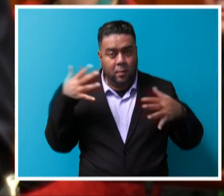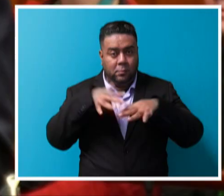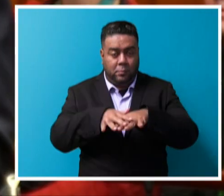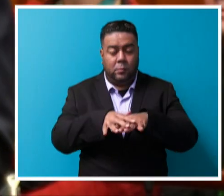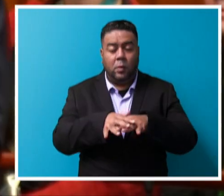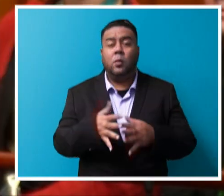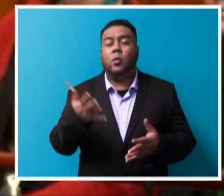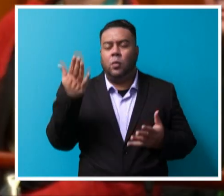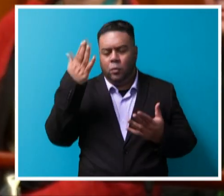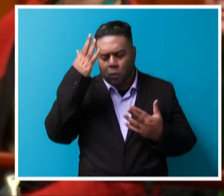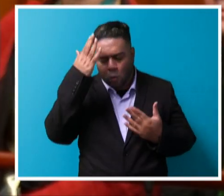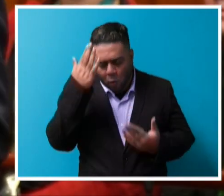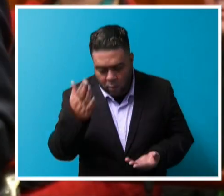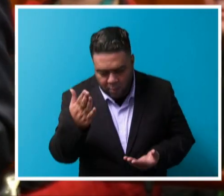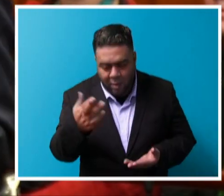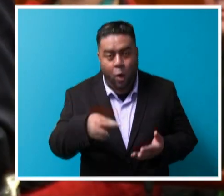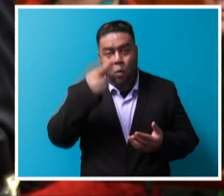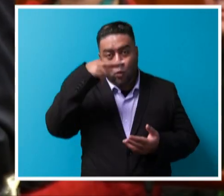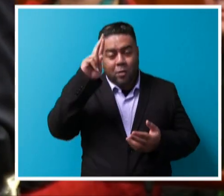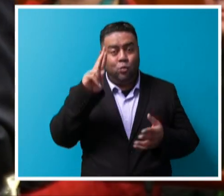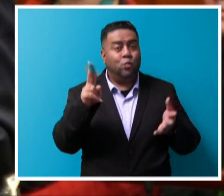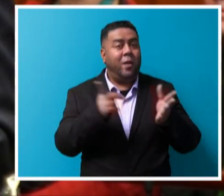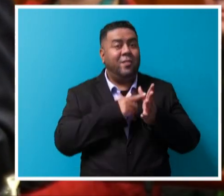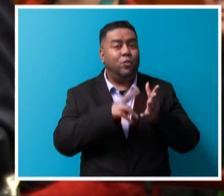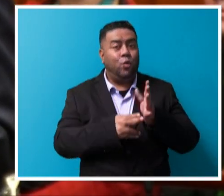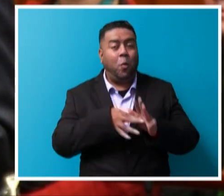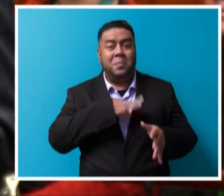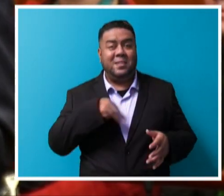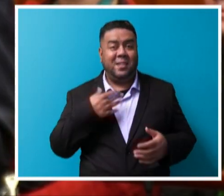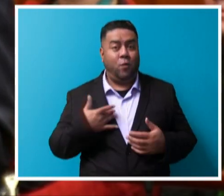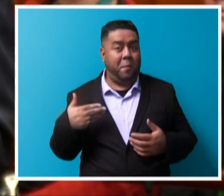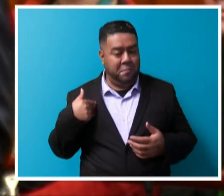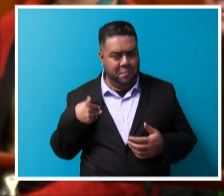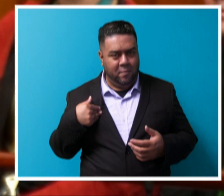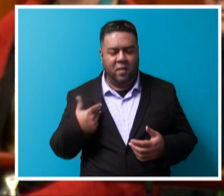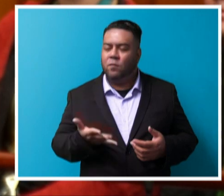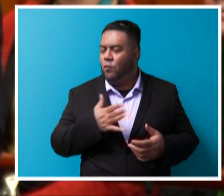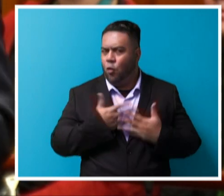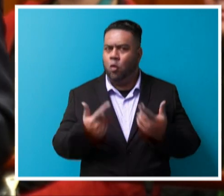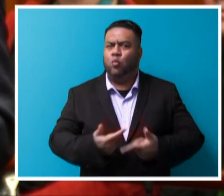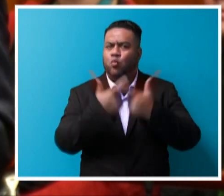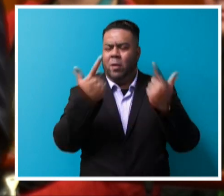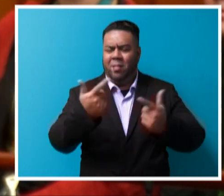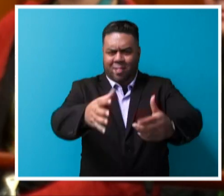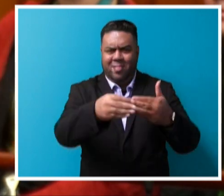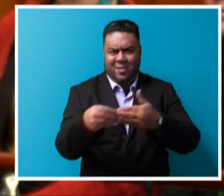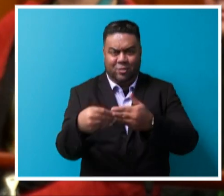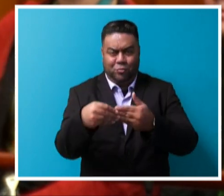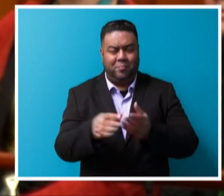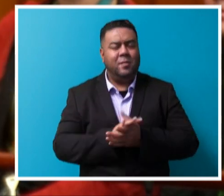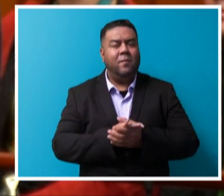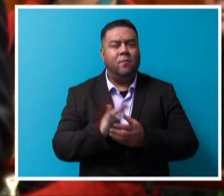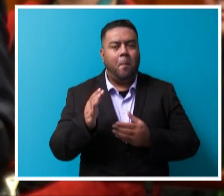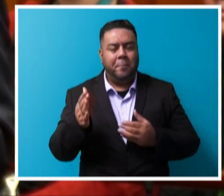Dr. Hon.Penioni Ravunawa, for his exemplary leadership, together with our acting permanent secretary, our